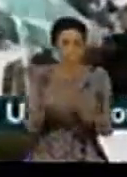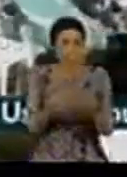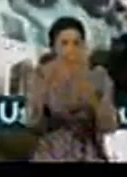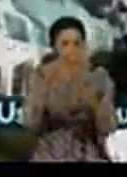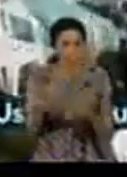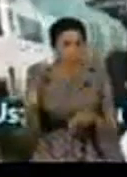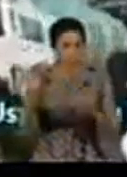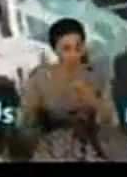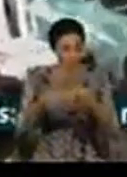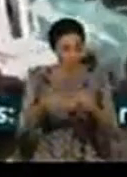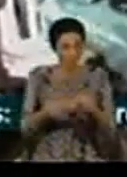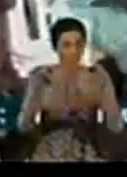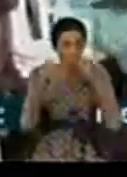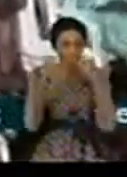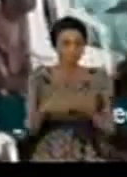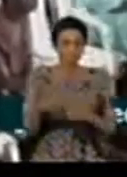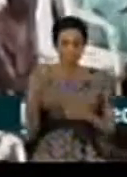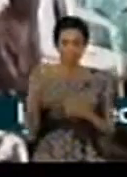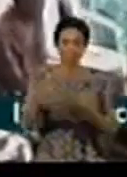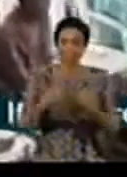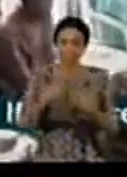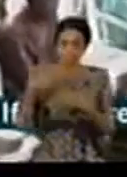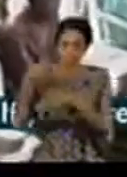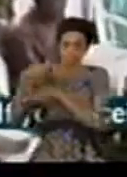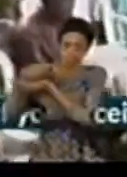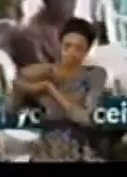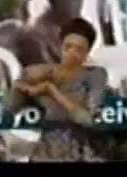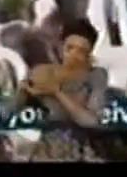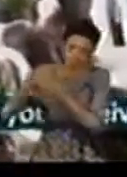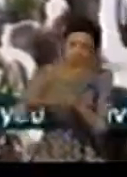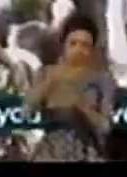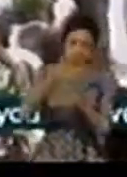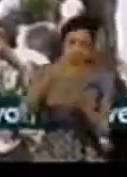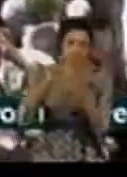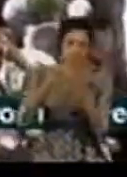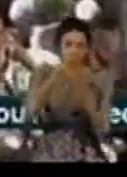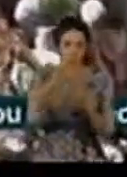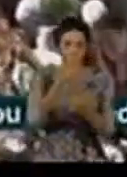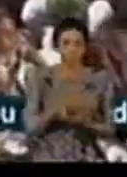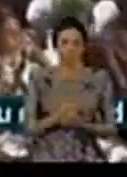released. It's walking all through the camp.